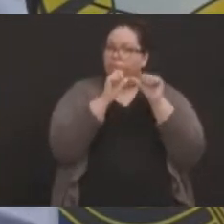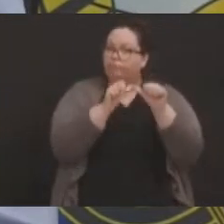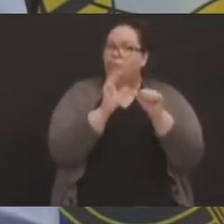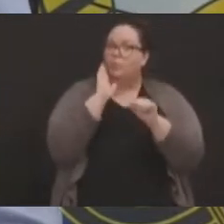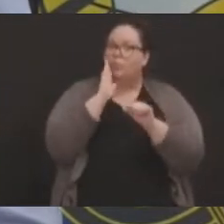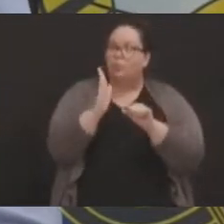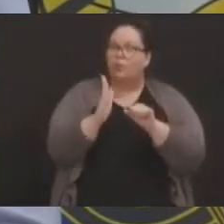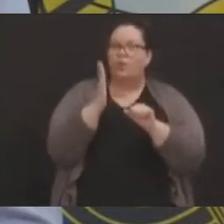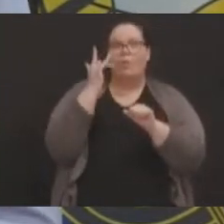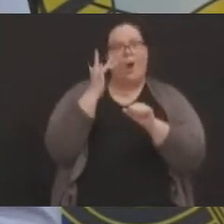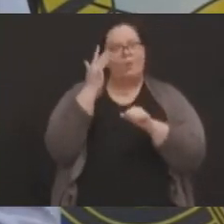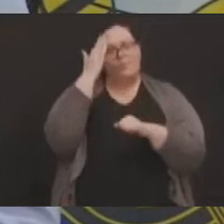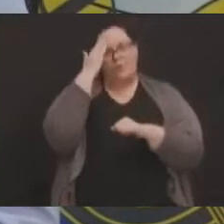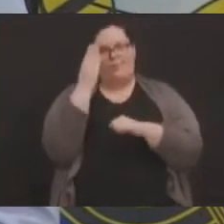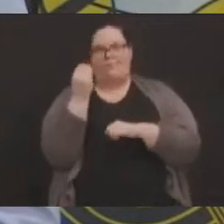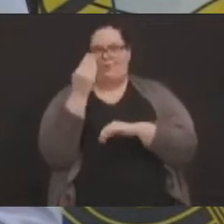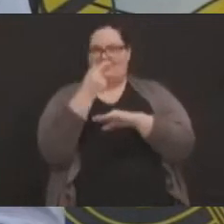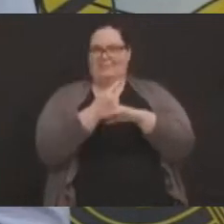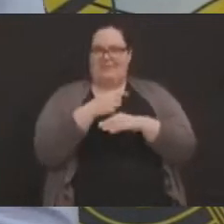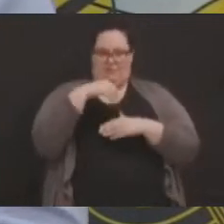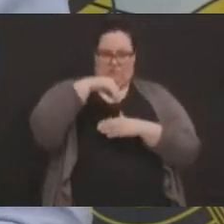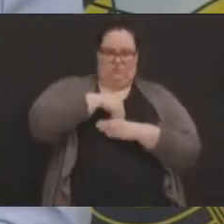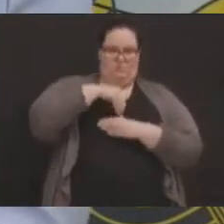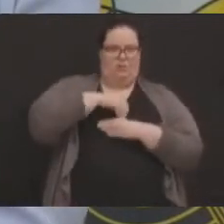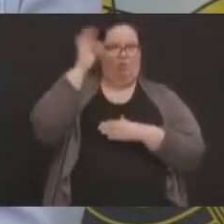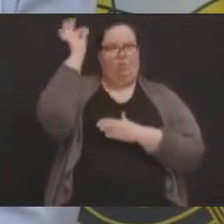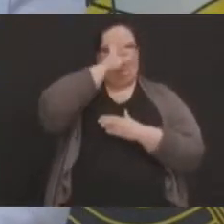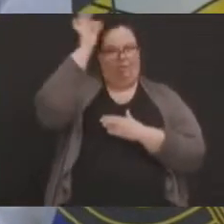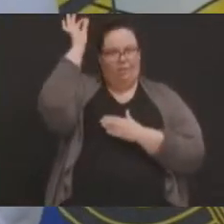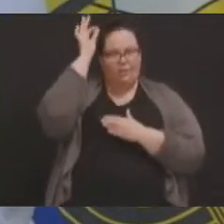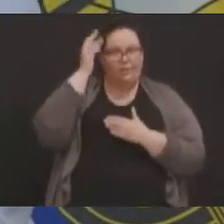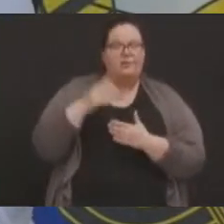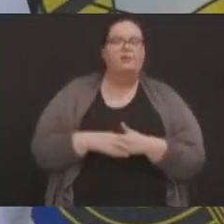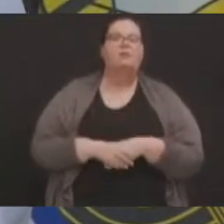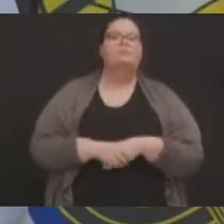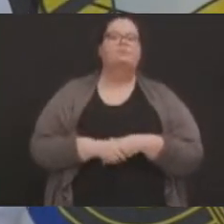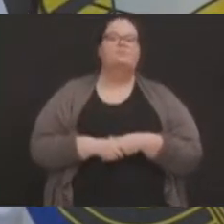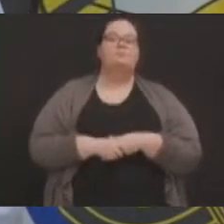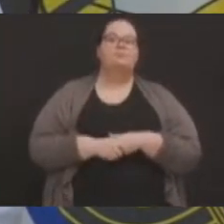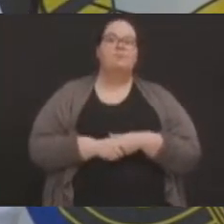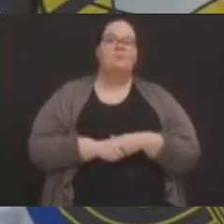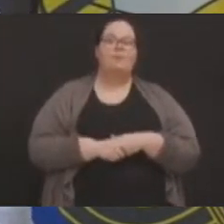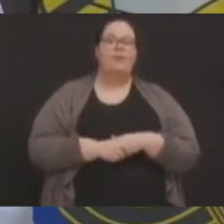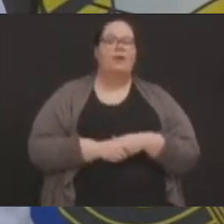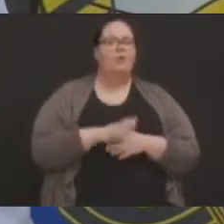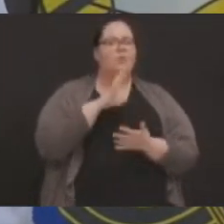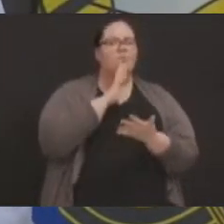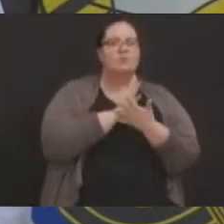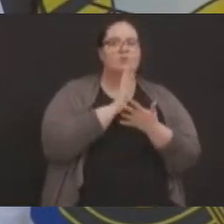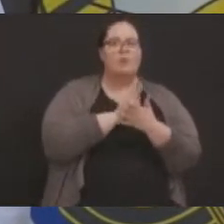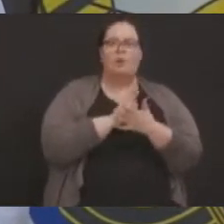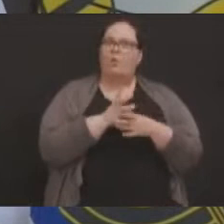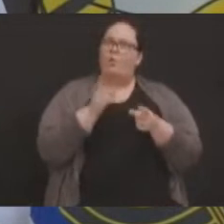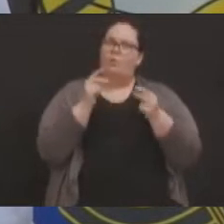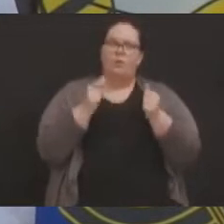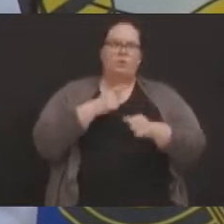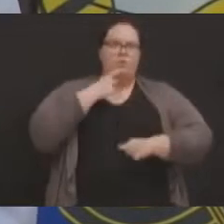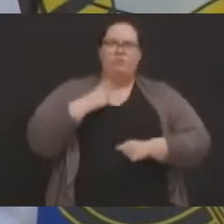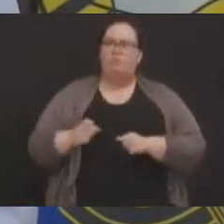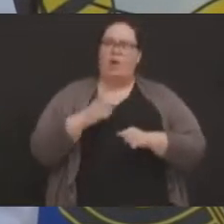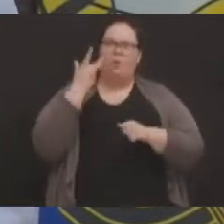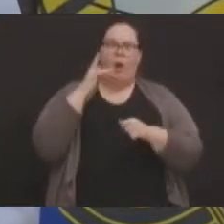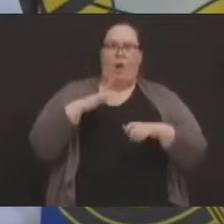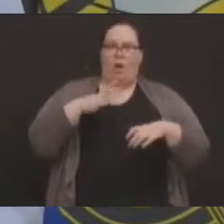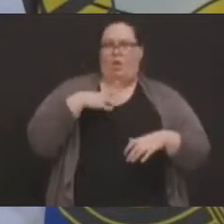get ahead of the risk so that we could move back to orange as quickly as possible. And part of that risk was the risk of the unknown, the risk